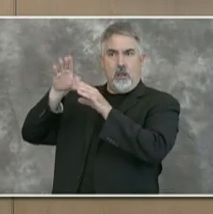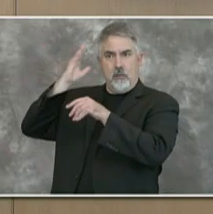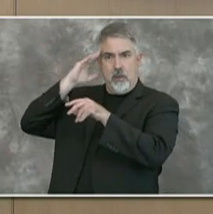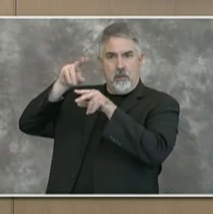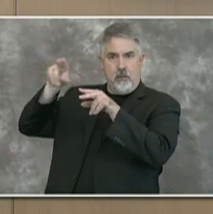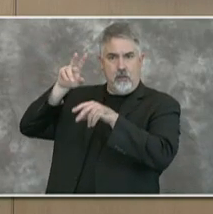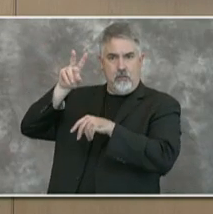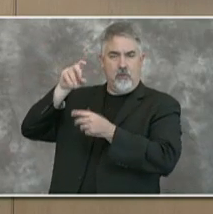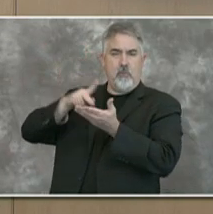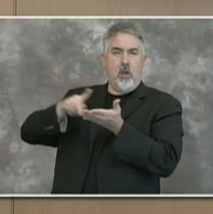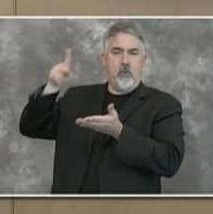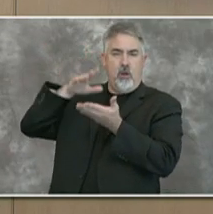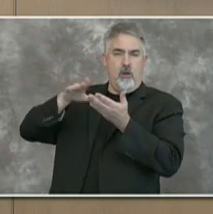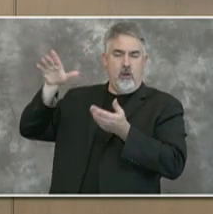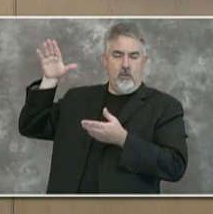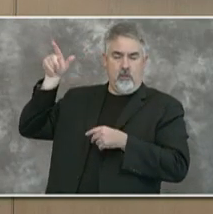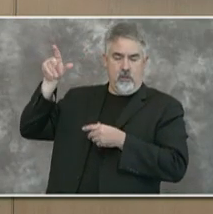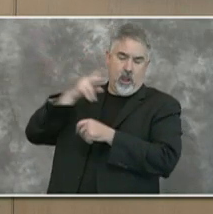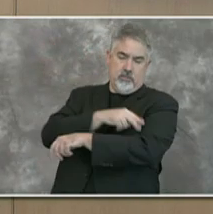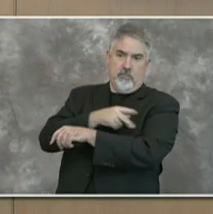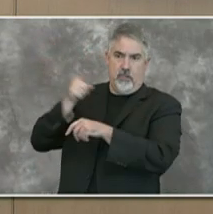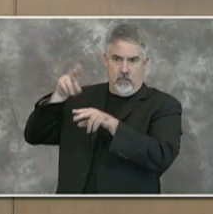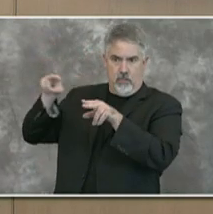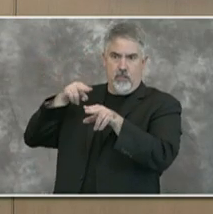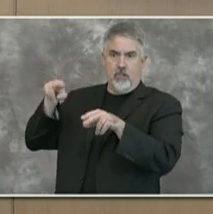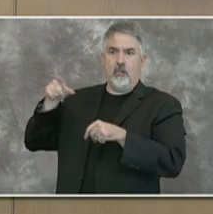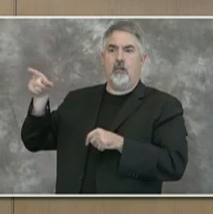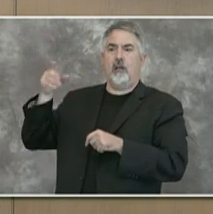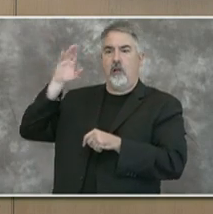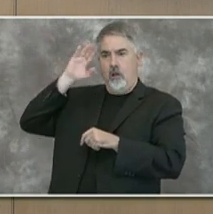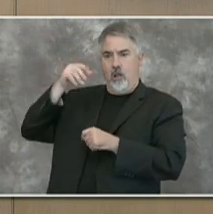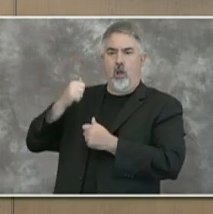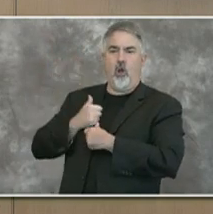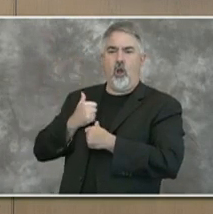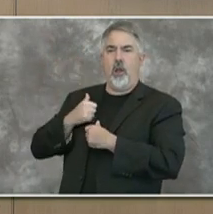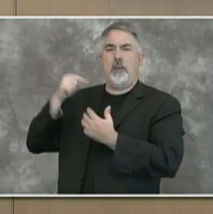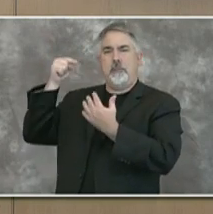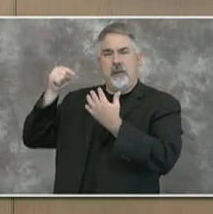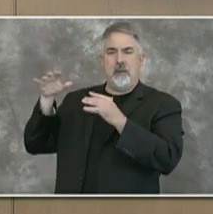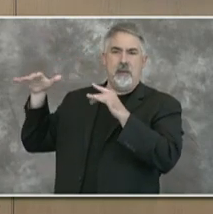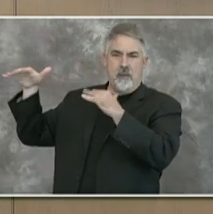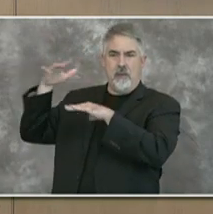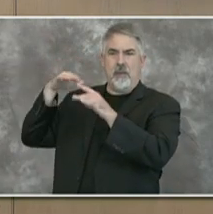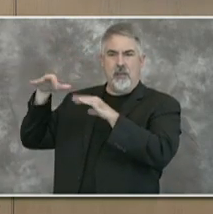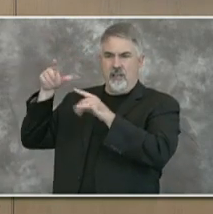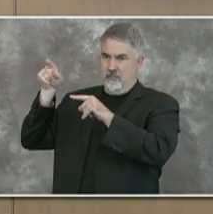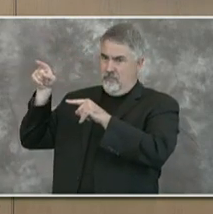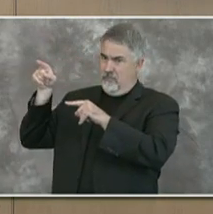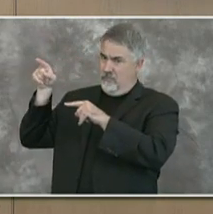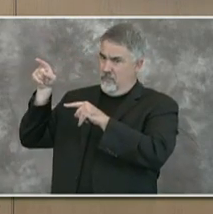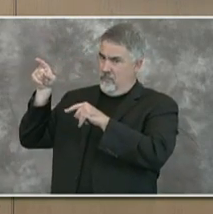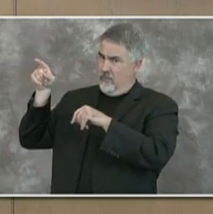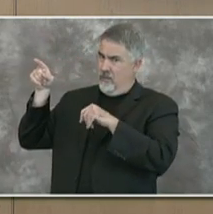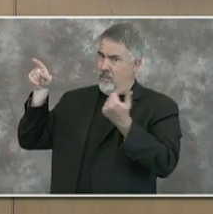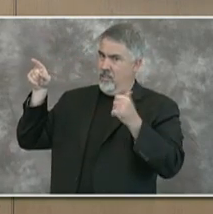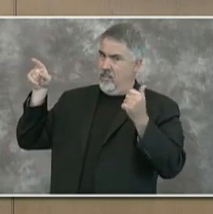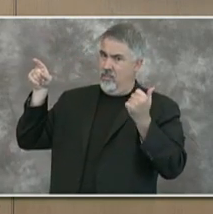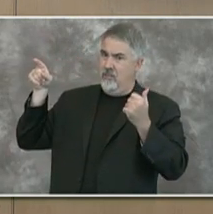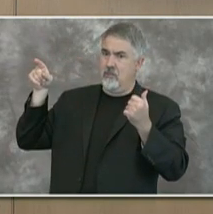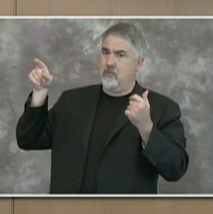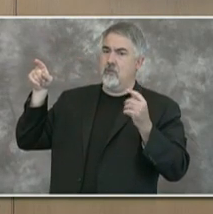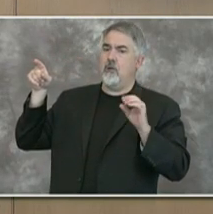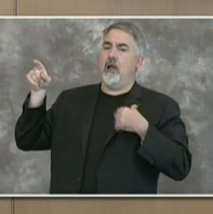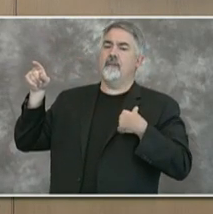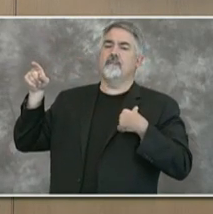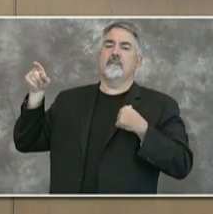looked at? Obviously we know there's already a hospital there. The Army Corps of Engineers has said that convention centers are perfect for building field hospitals because there's water and